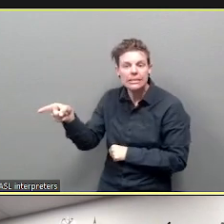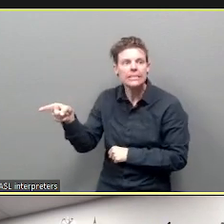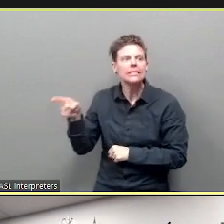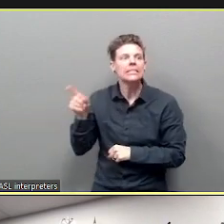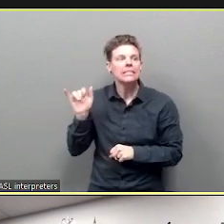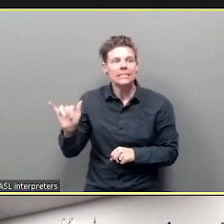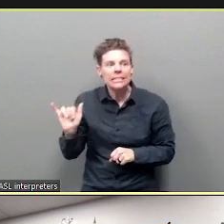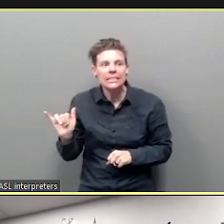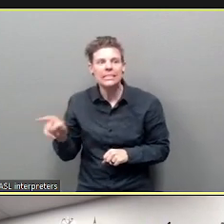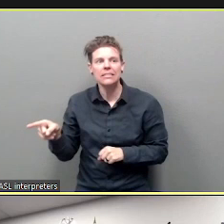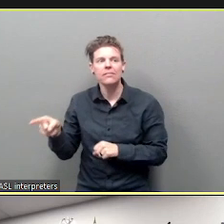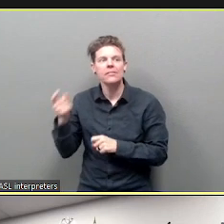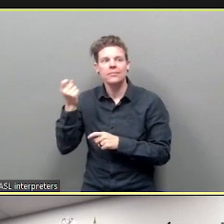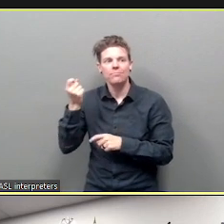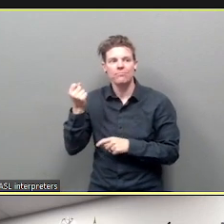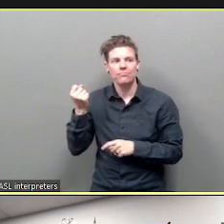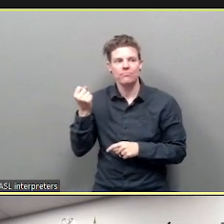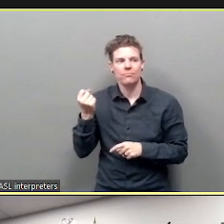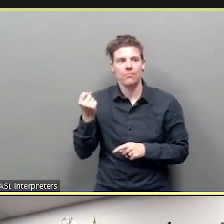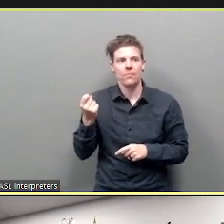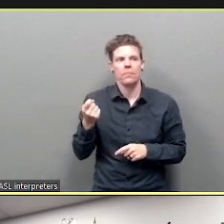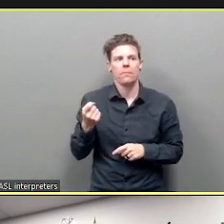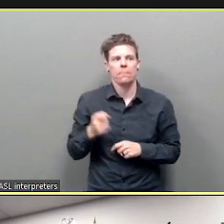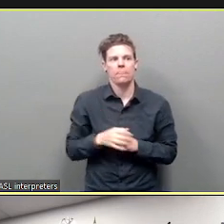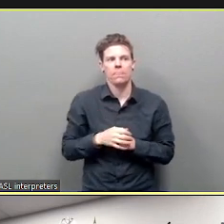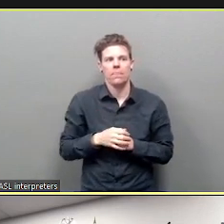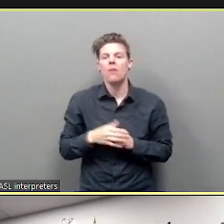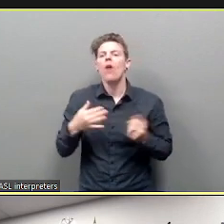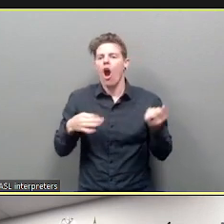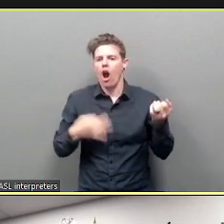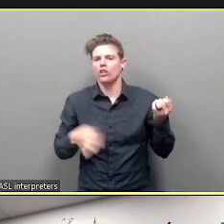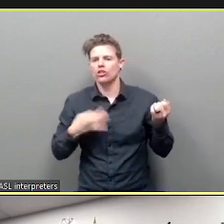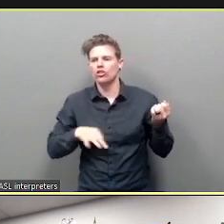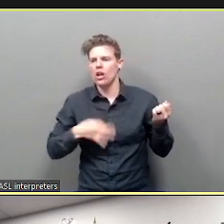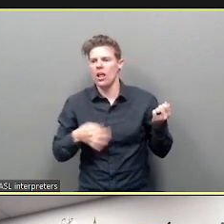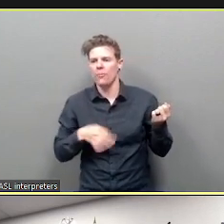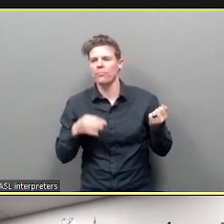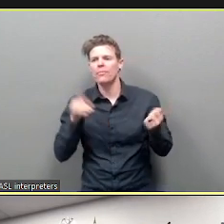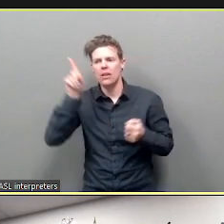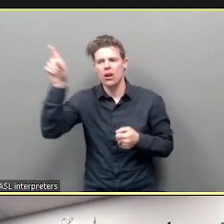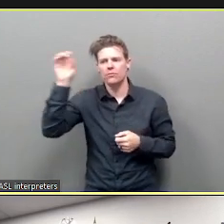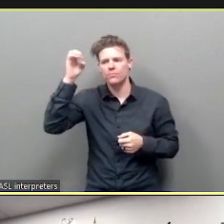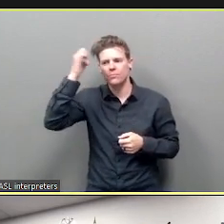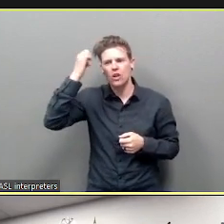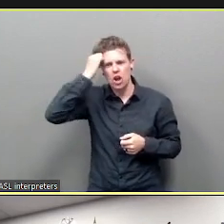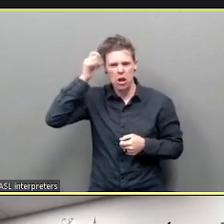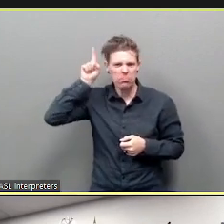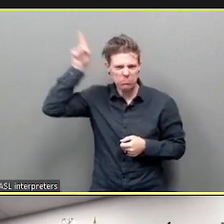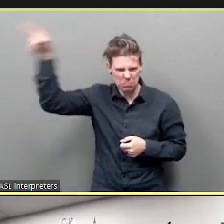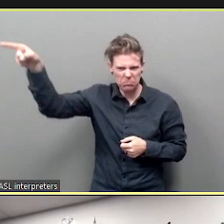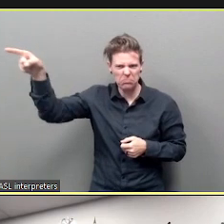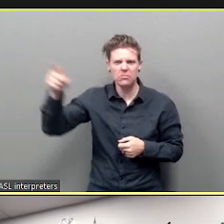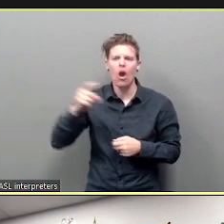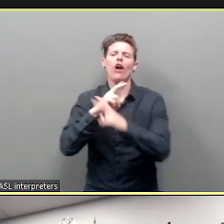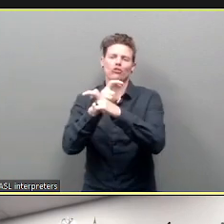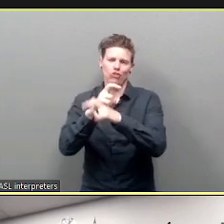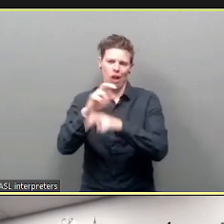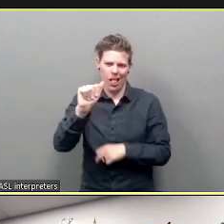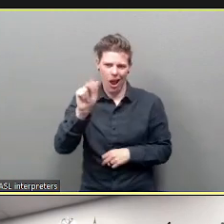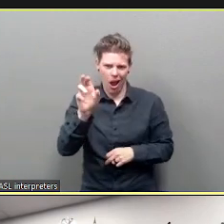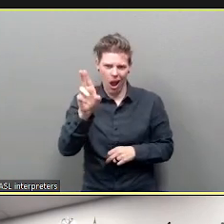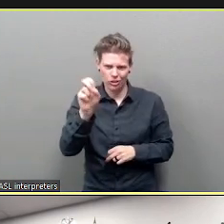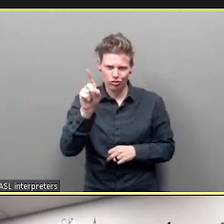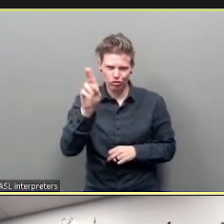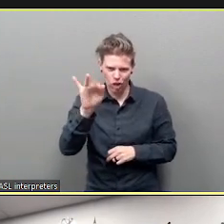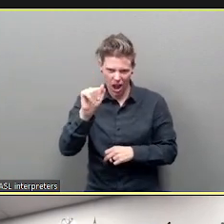several negative tests and then flew and was there at the end of the week. We had a very elaborate schedule of what all the